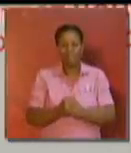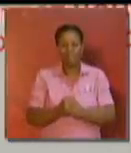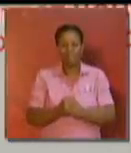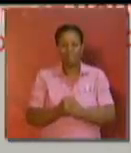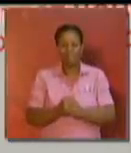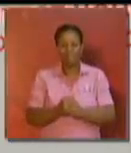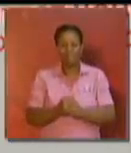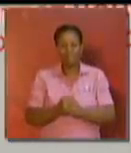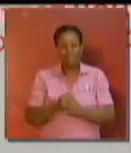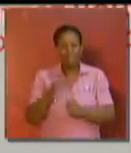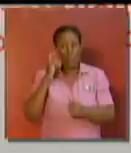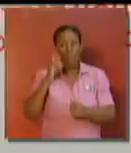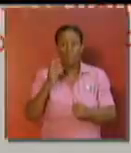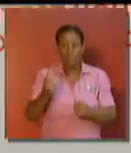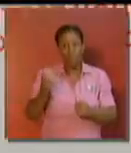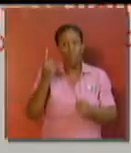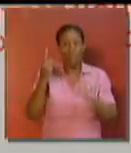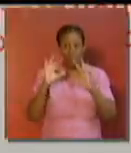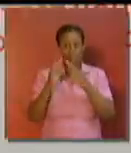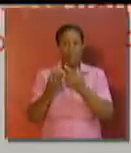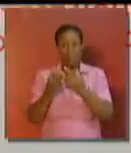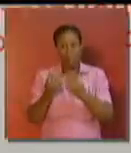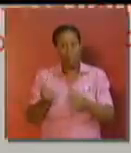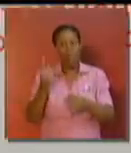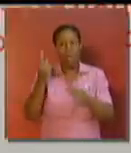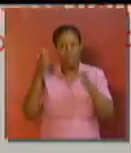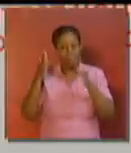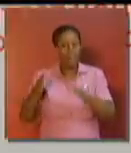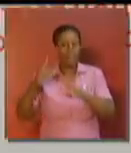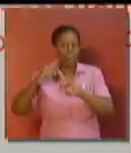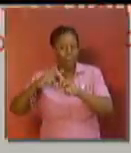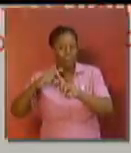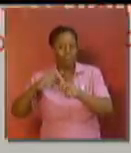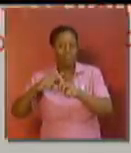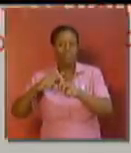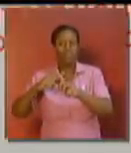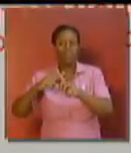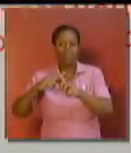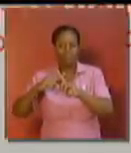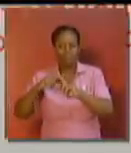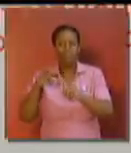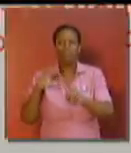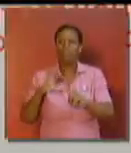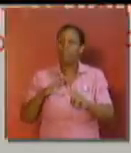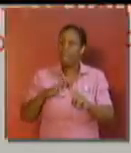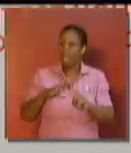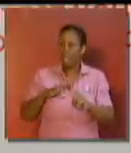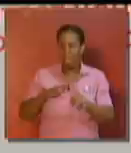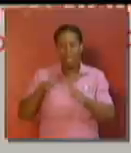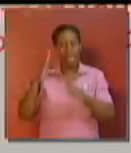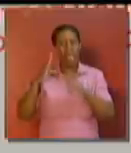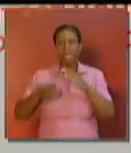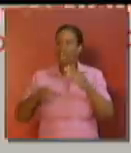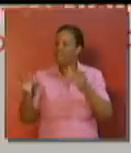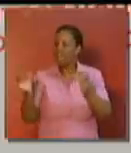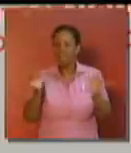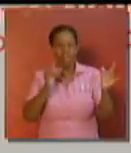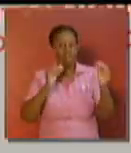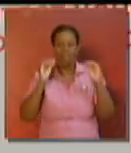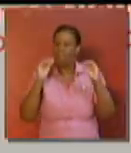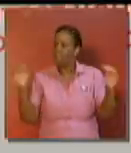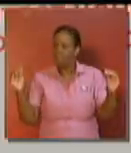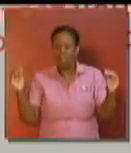want to get that idea back at the forefront of persons' minds so that we don't have the clustering within the